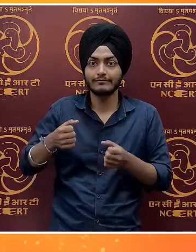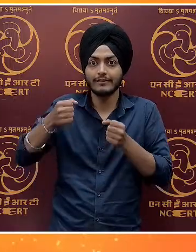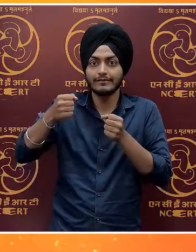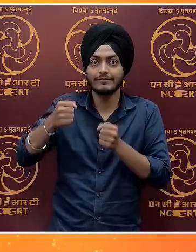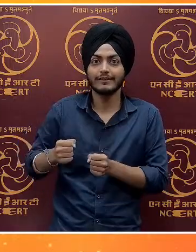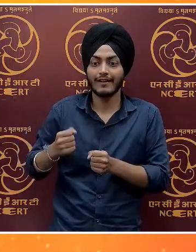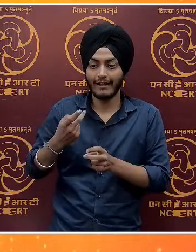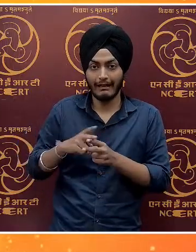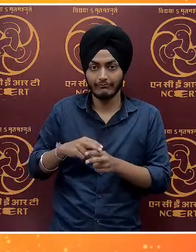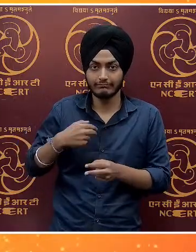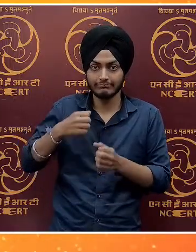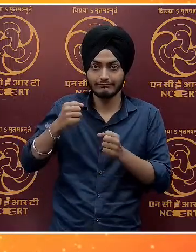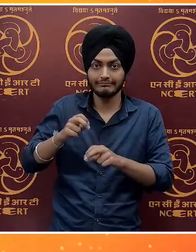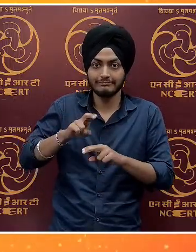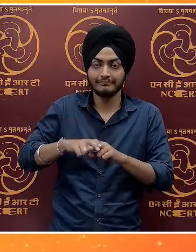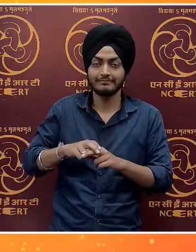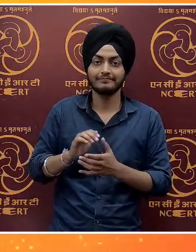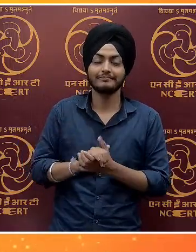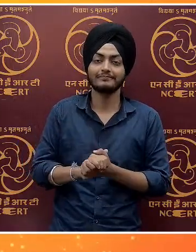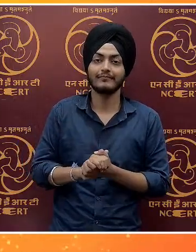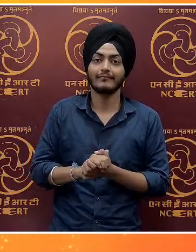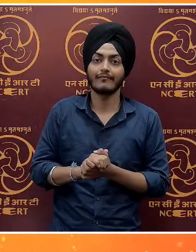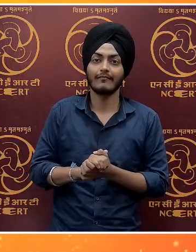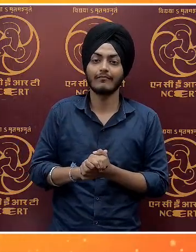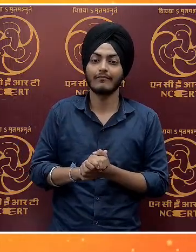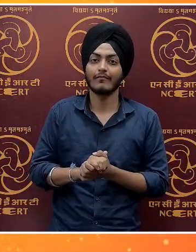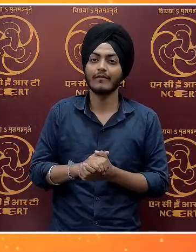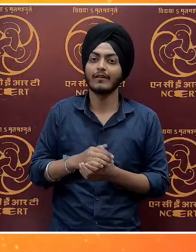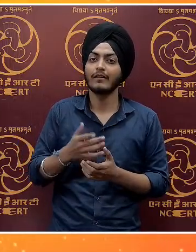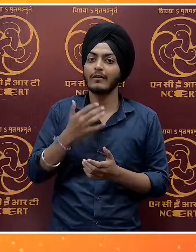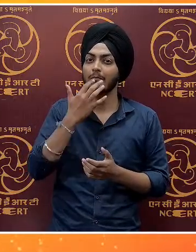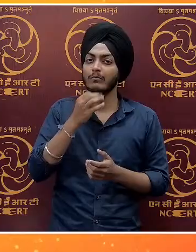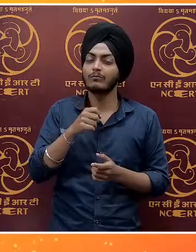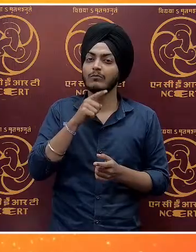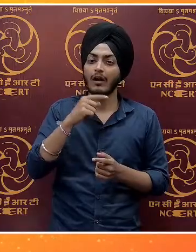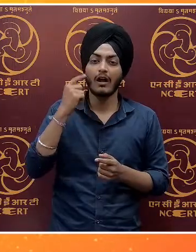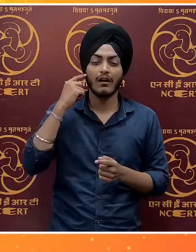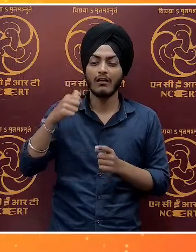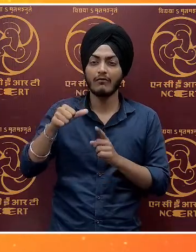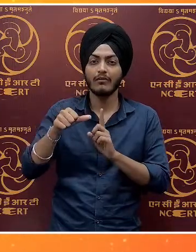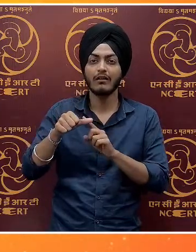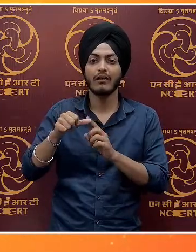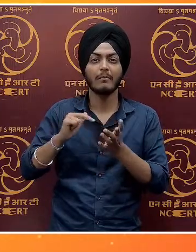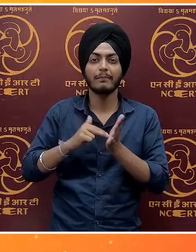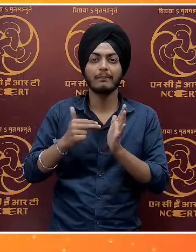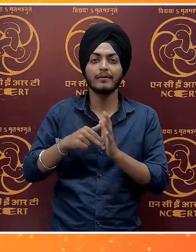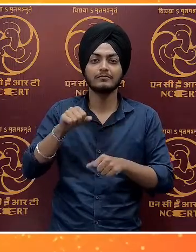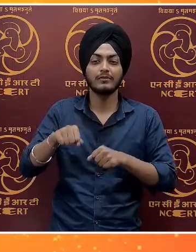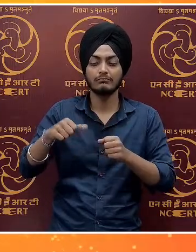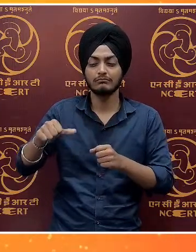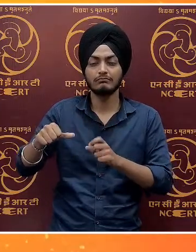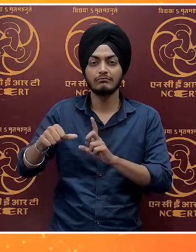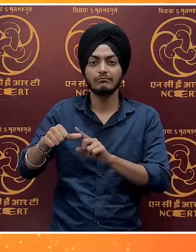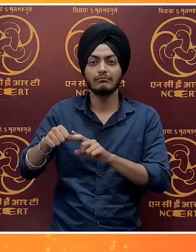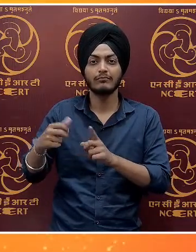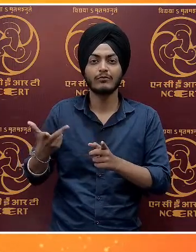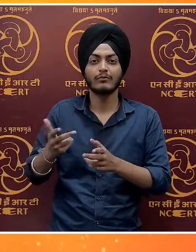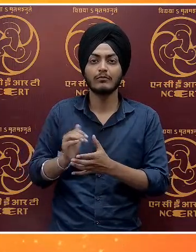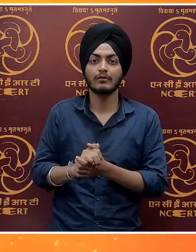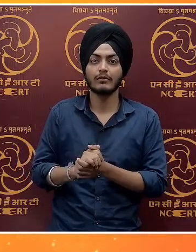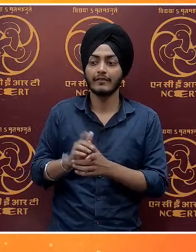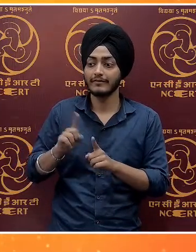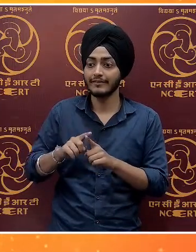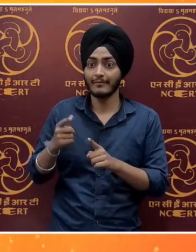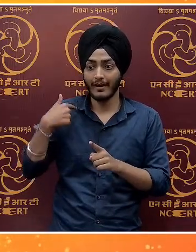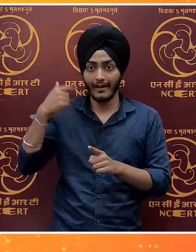the bicycle? Okay. Yeah. So, what's the purpose of having the bell? Bell, so that I can caution the people moving in front